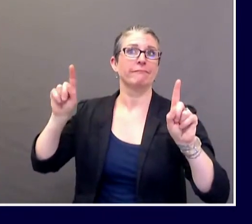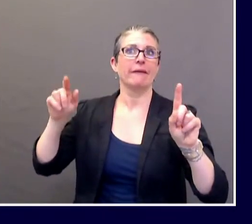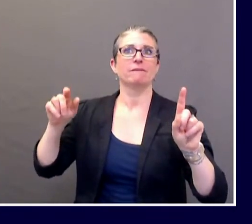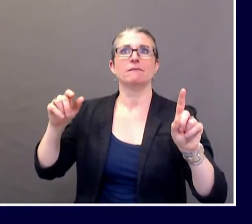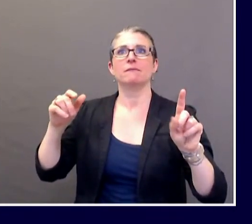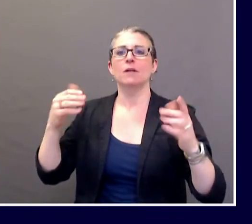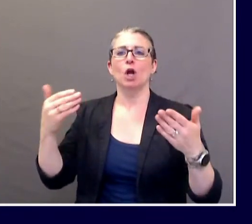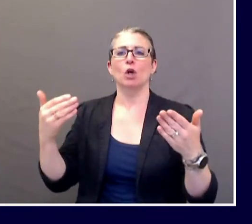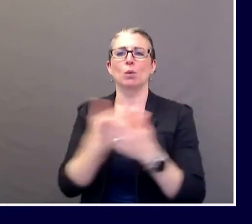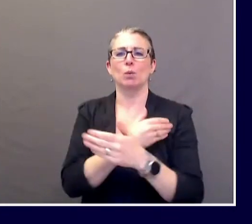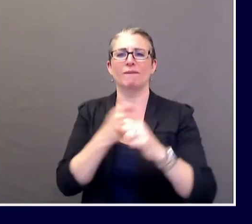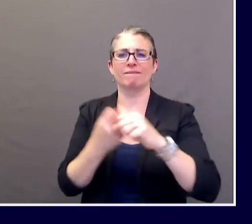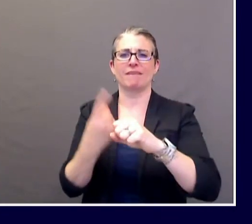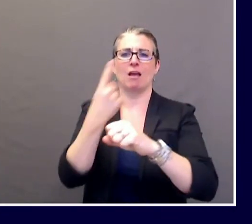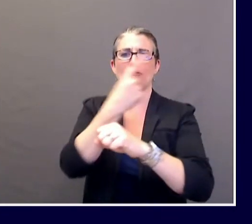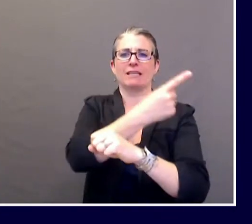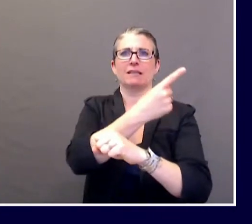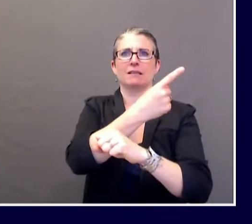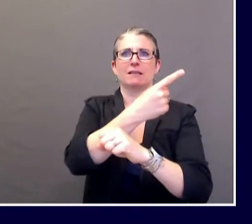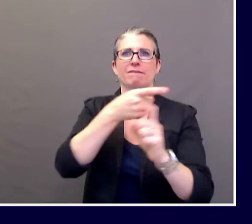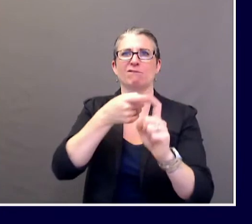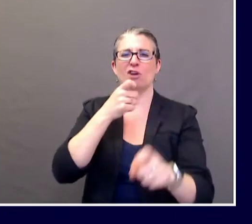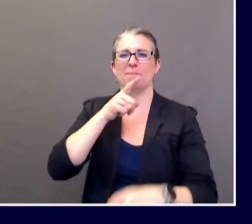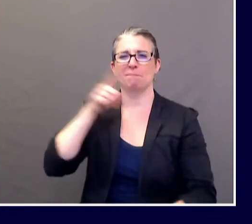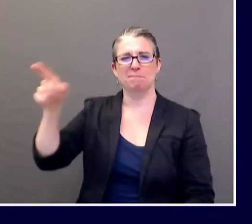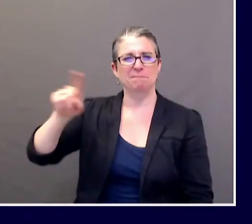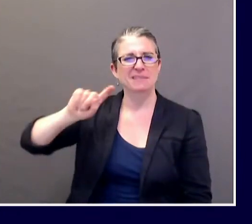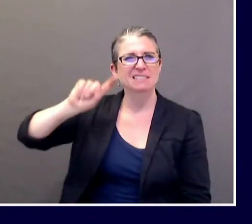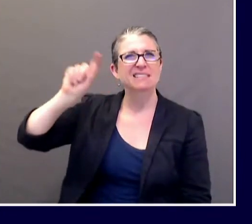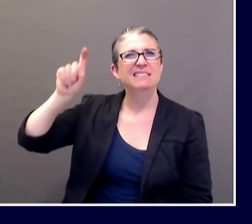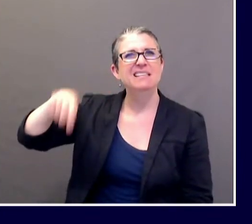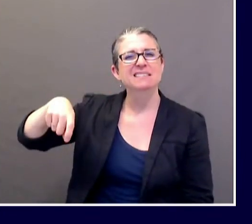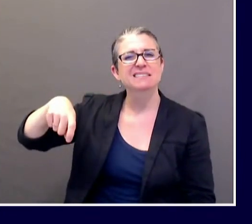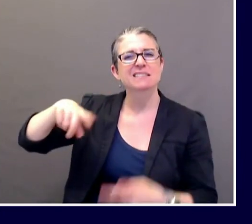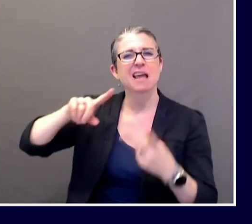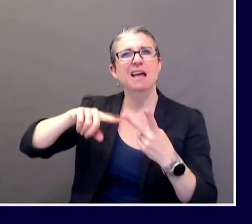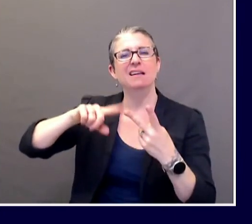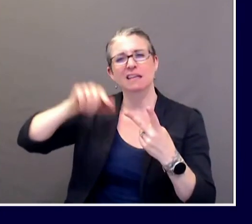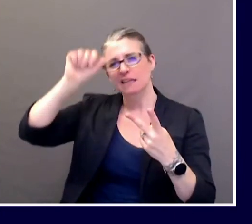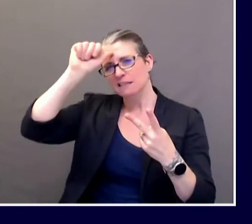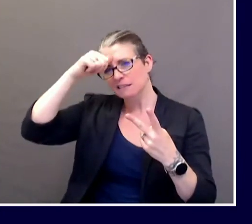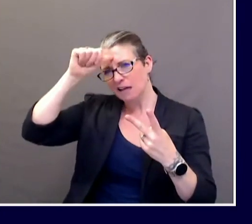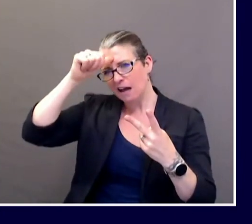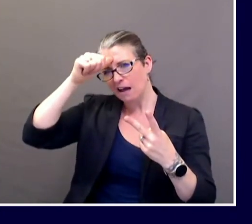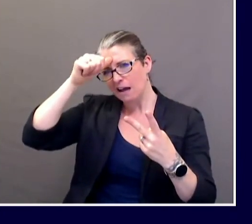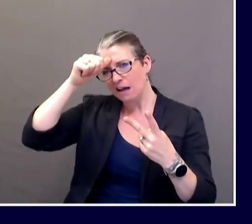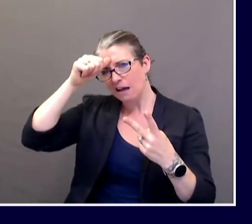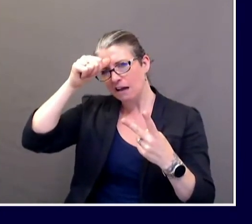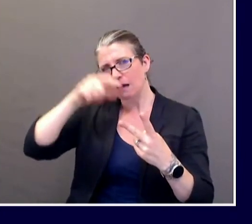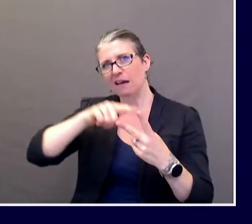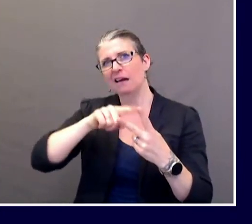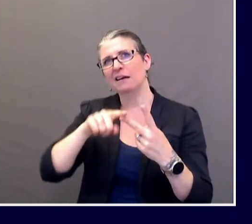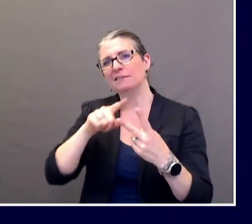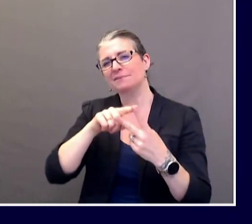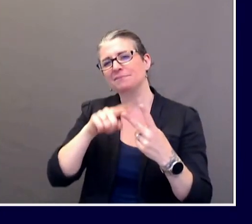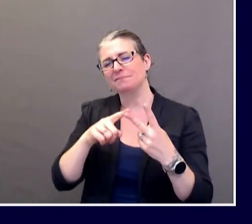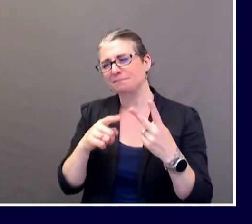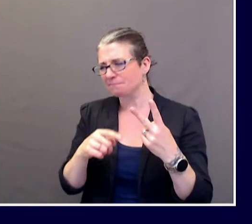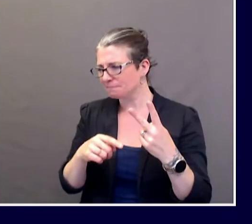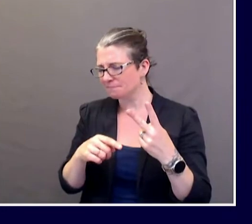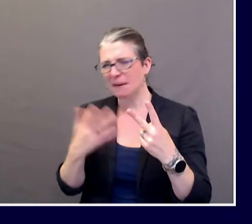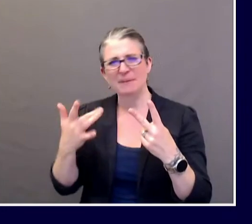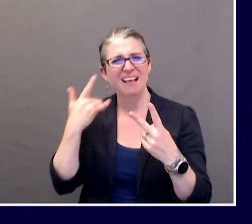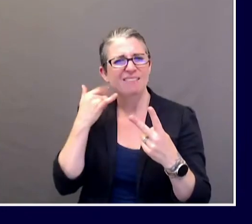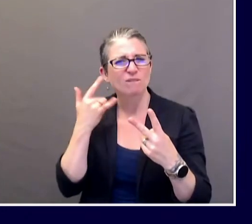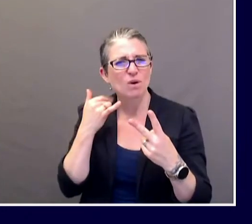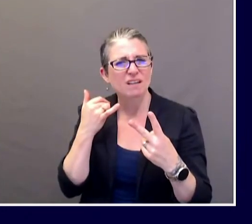emerging from Texas, one from India, along with maybe California. Can you say a little bit about where we stand with variants and